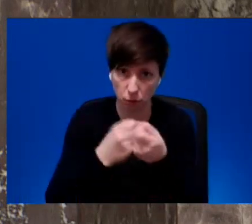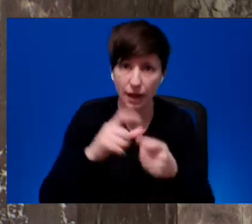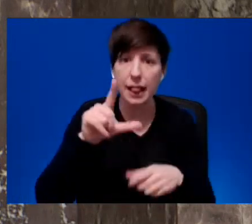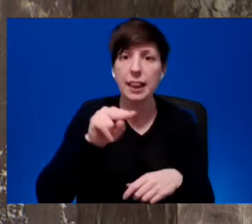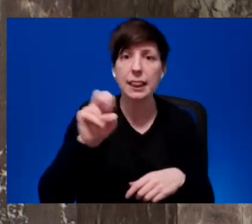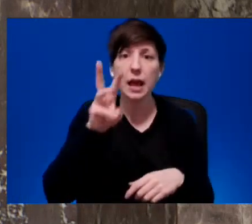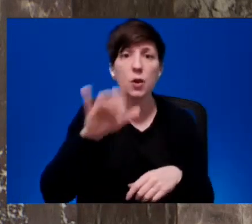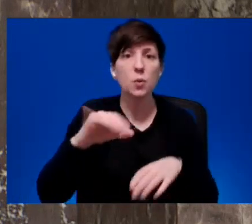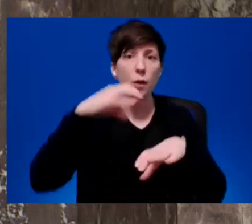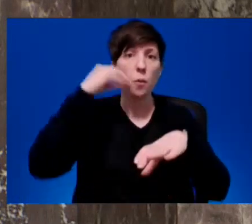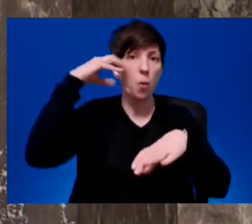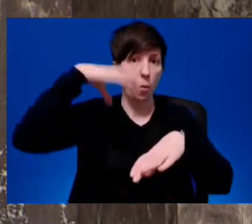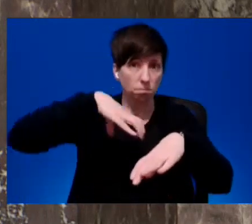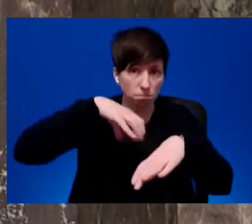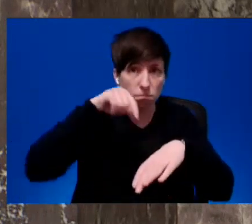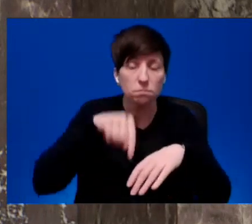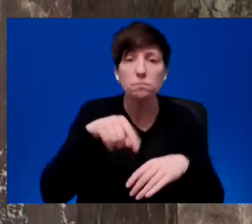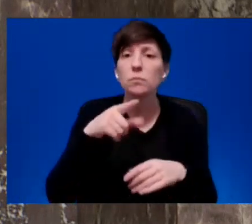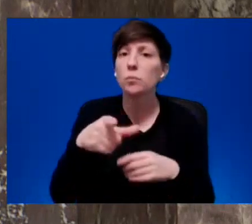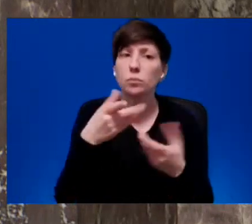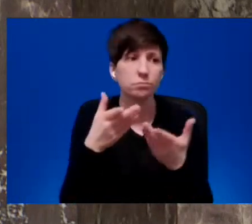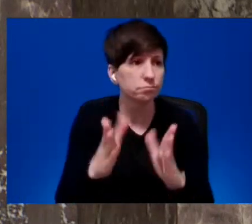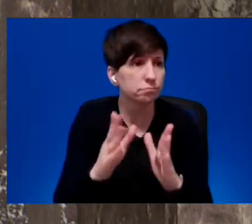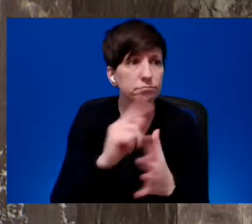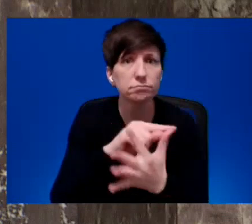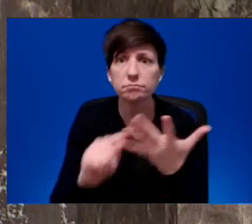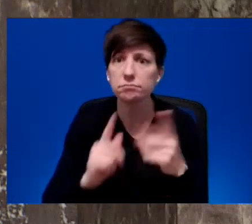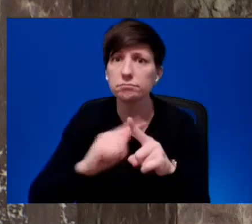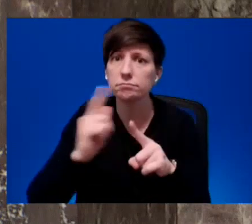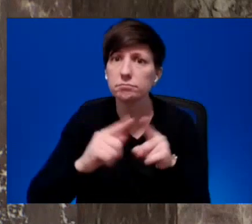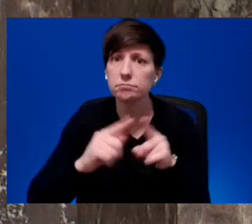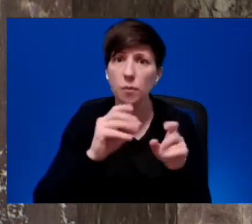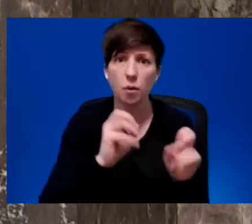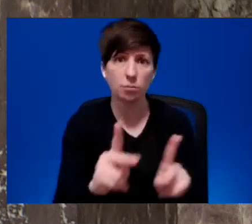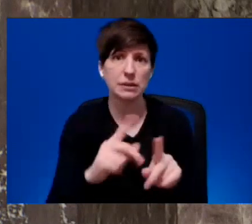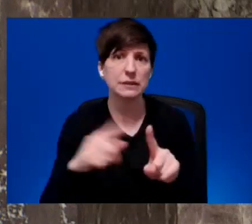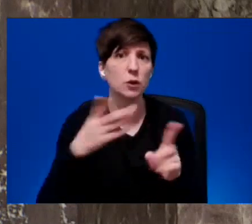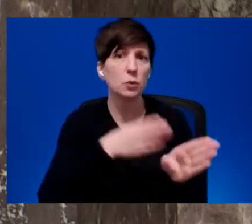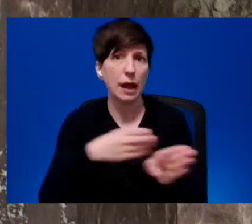more housing opportunities for our communities. Now,